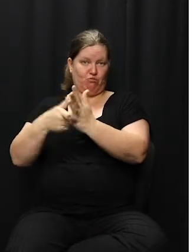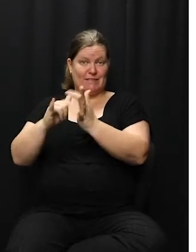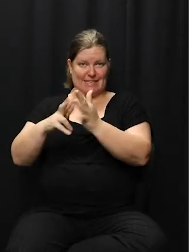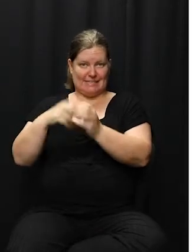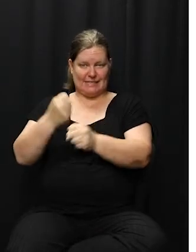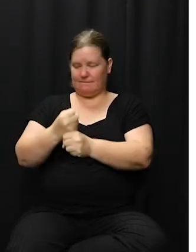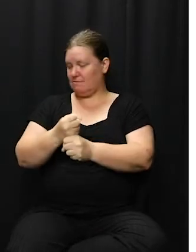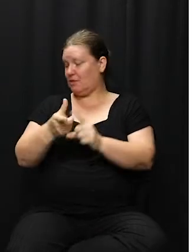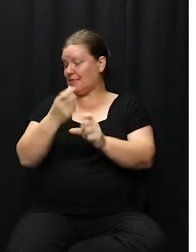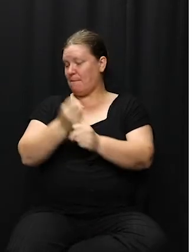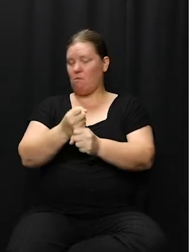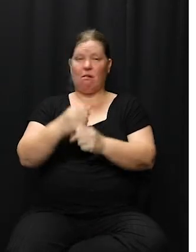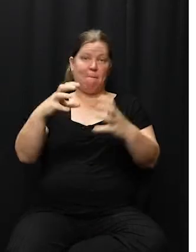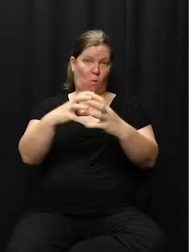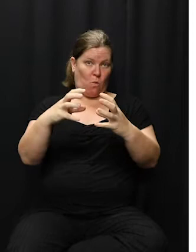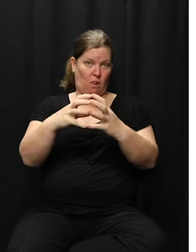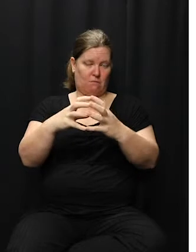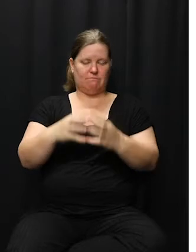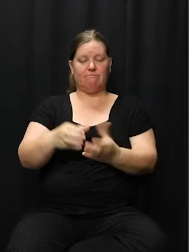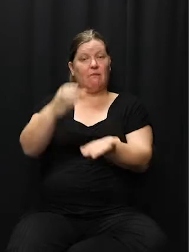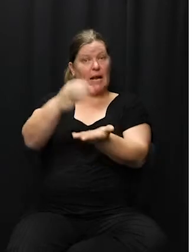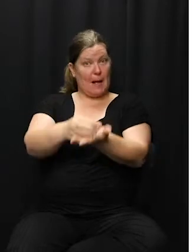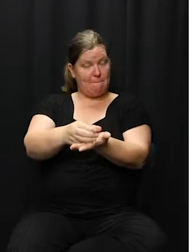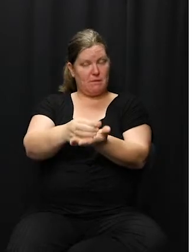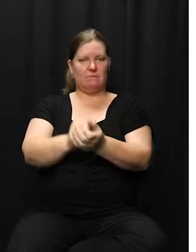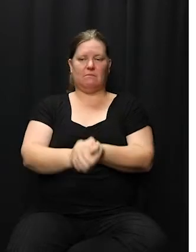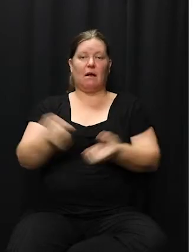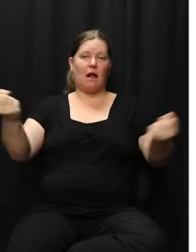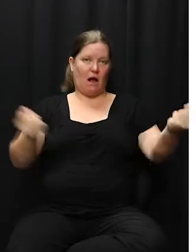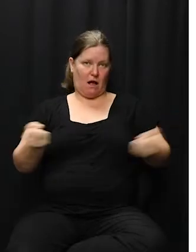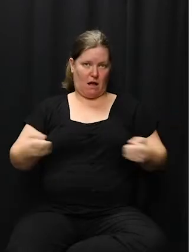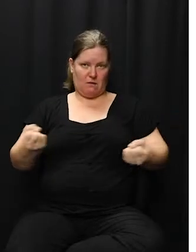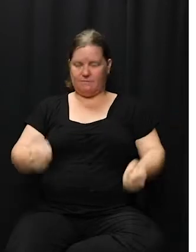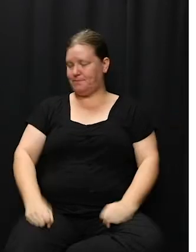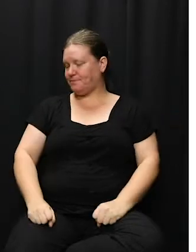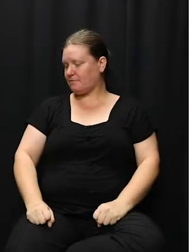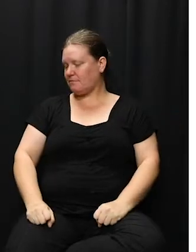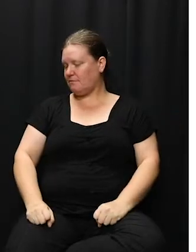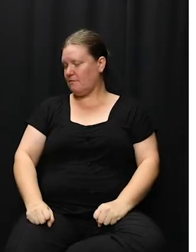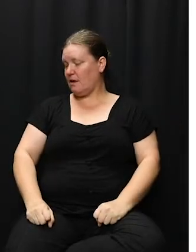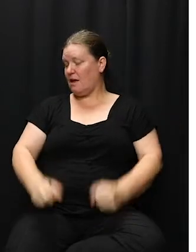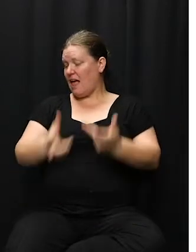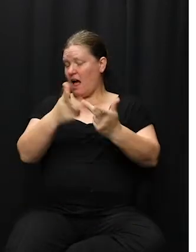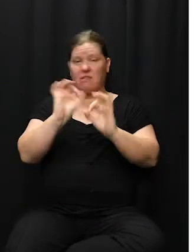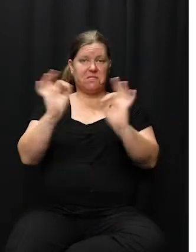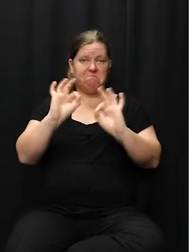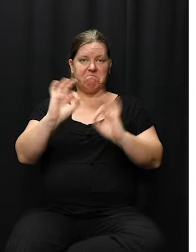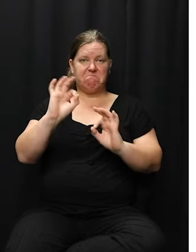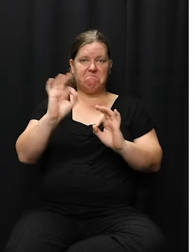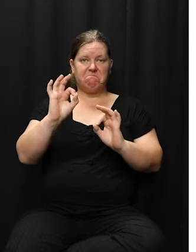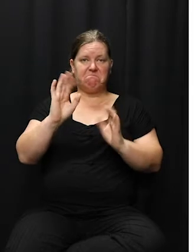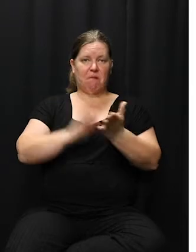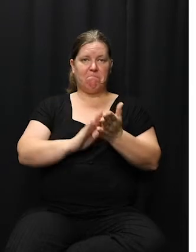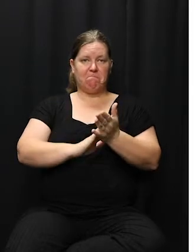talking about, the referent. So for example, ball or cup, maybe car. Other